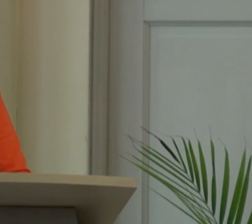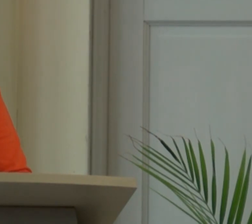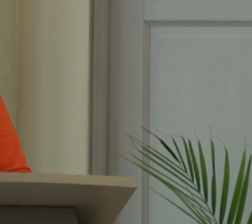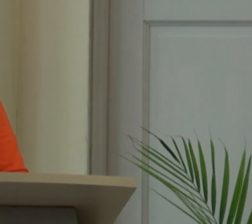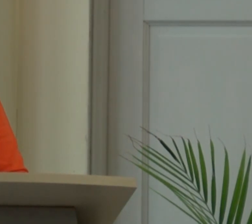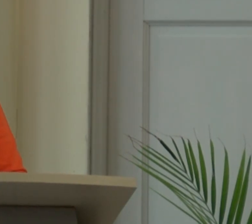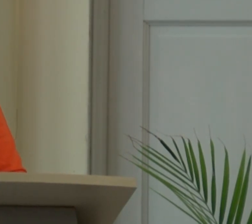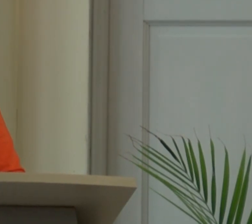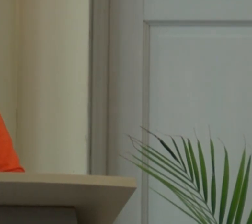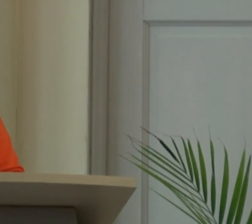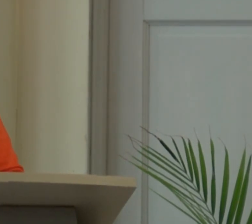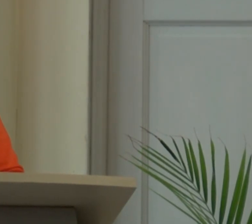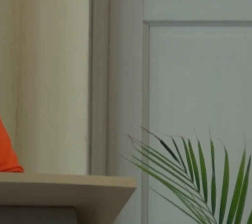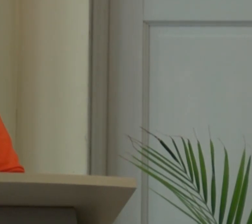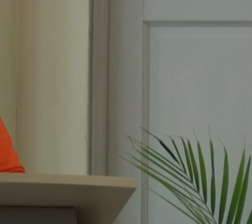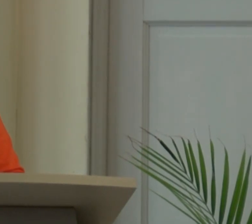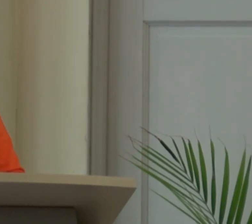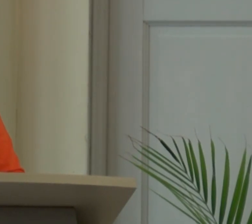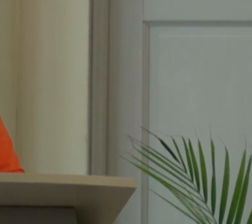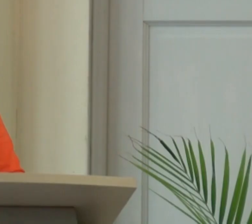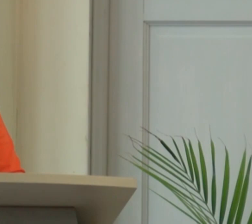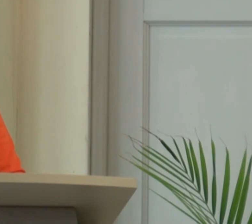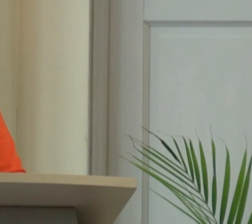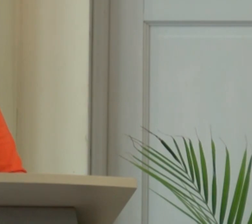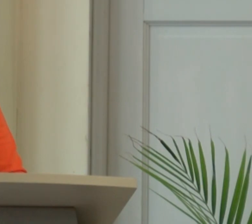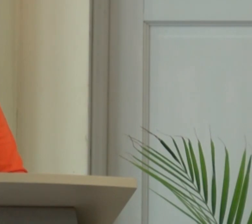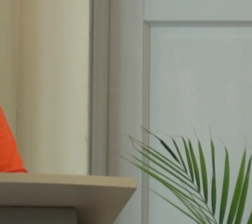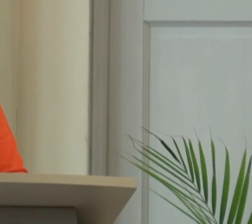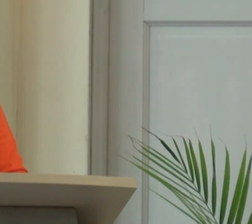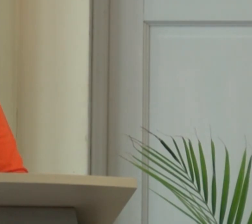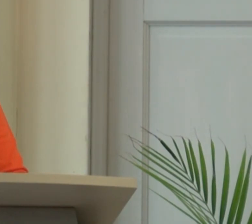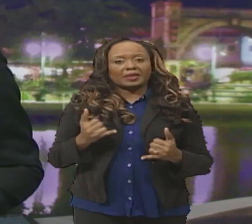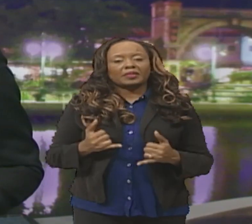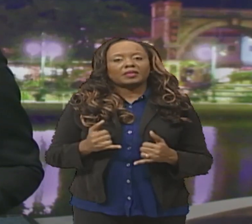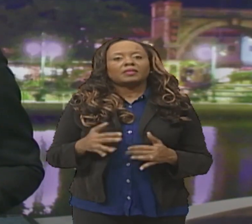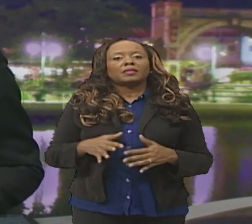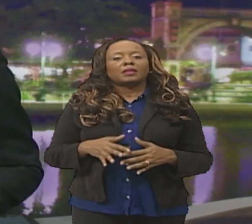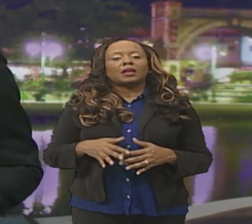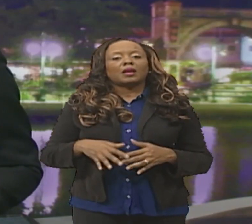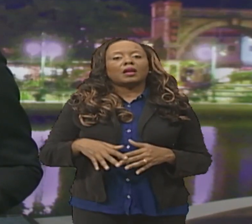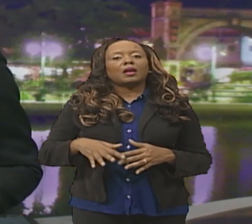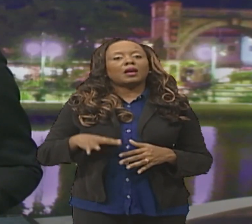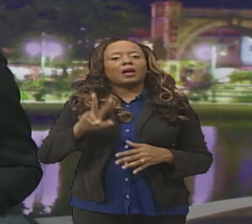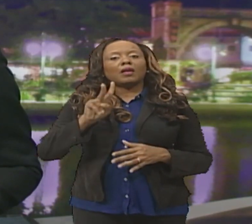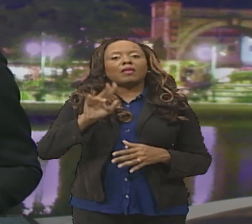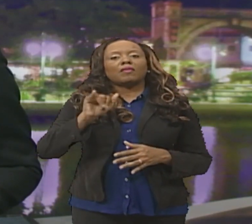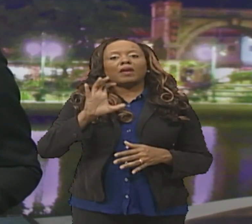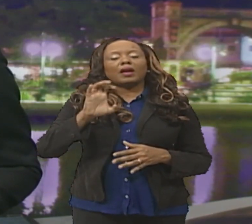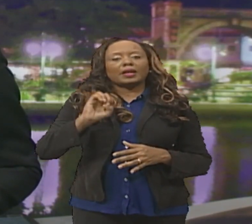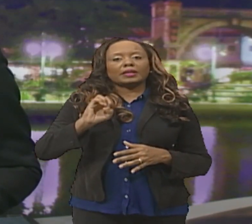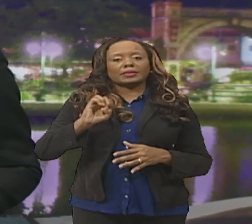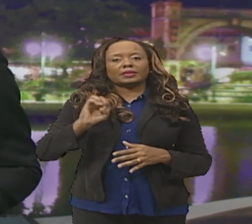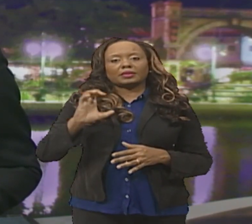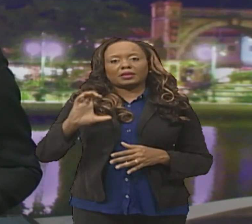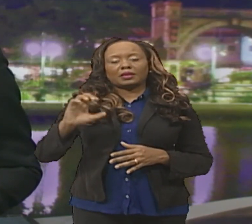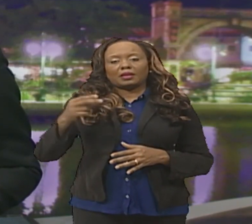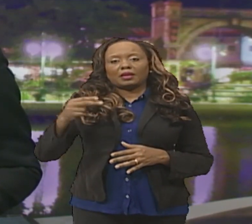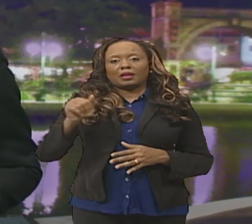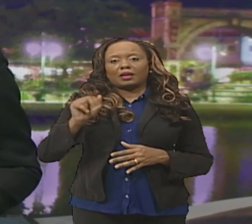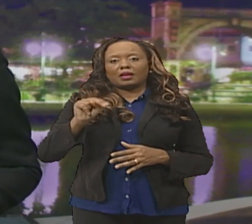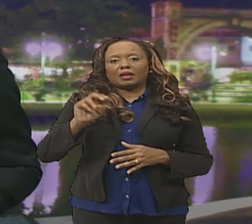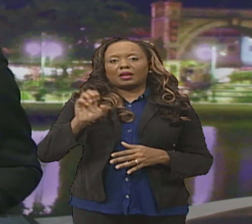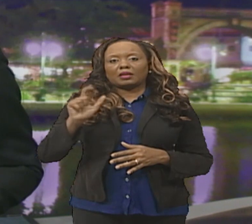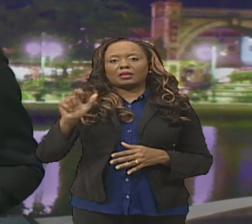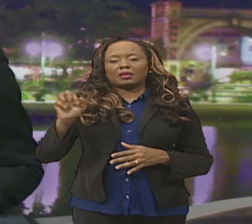agriculture since we have the space and we are equipped to offer it. Vice Chancellor of the University of the West Indies, Professor Sir